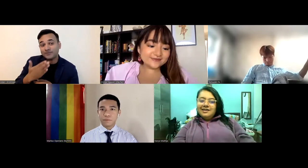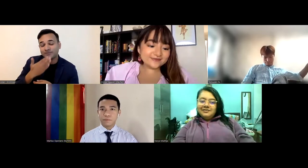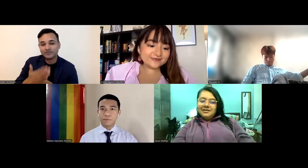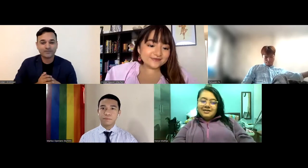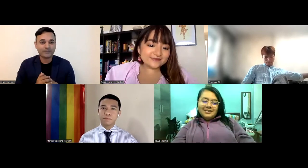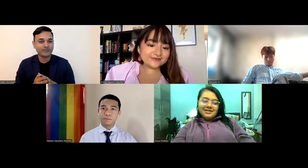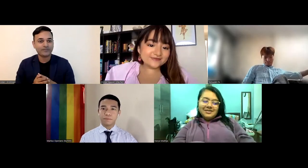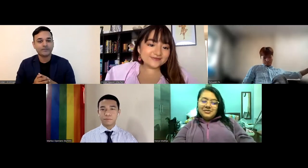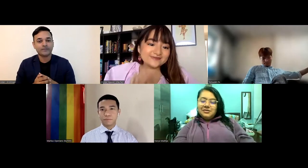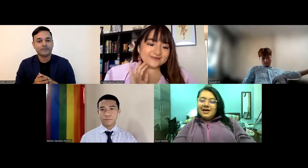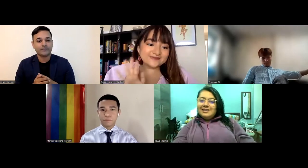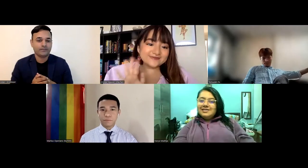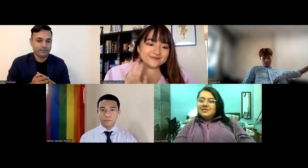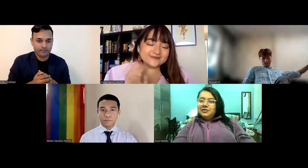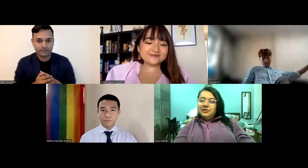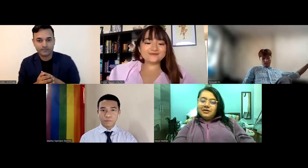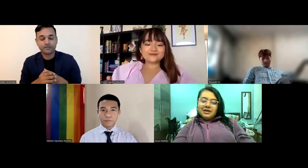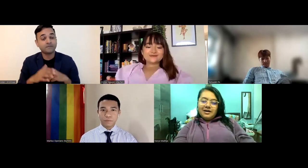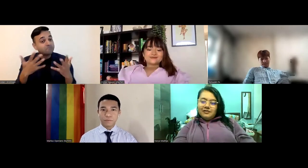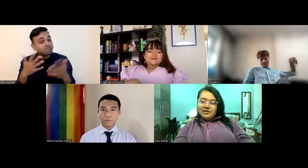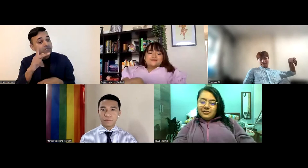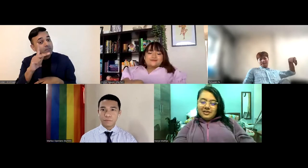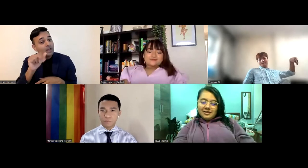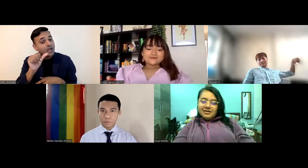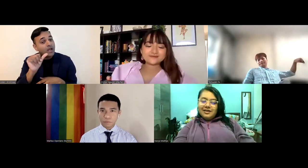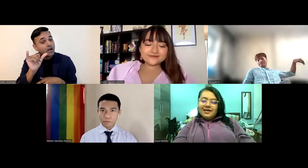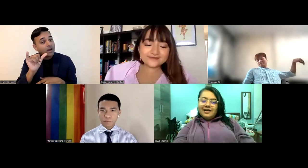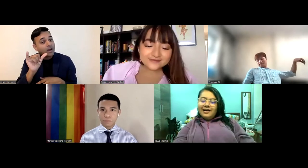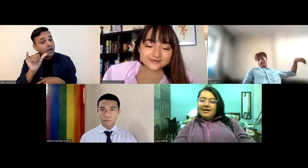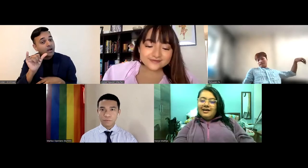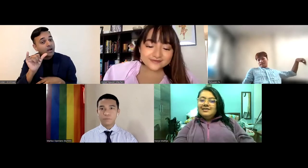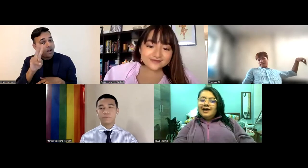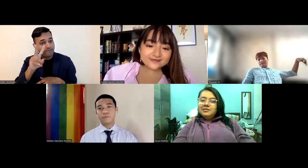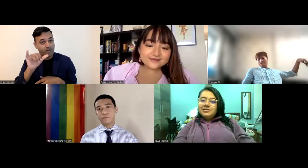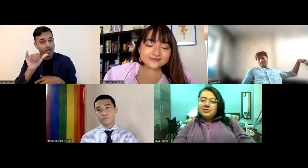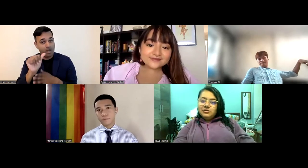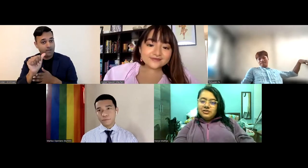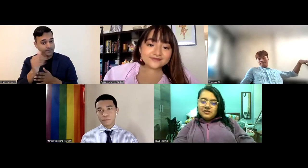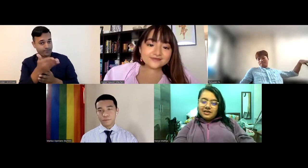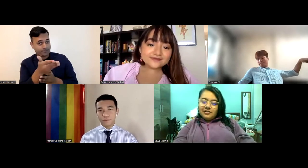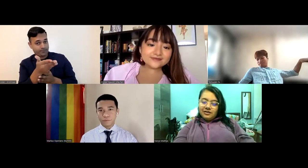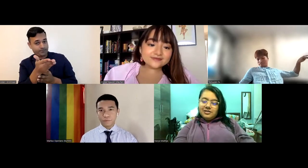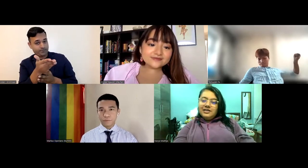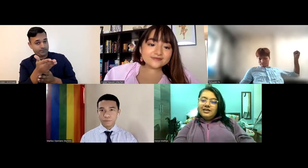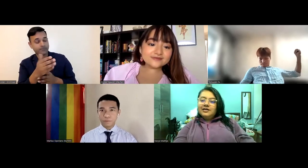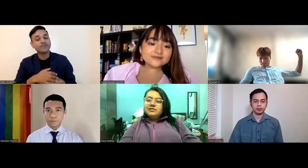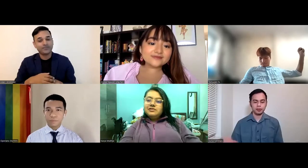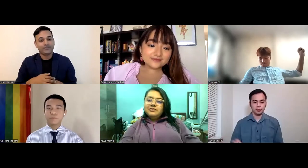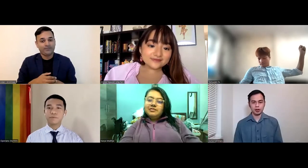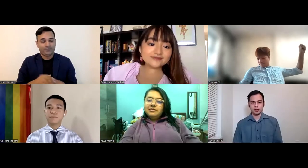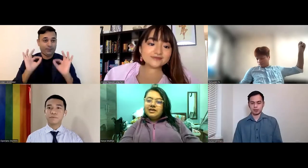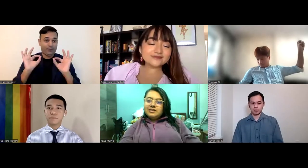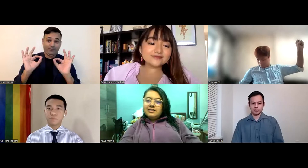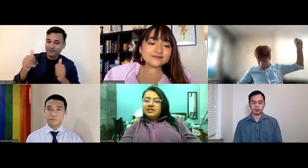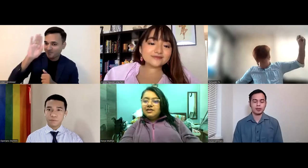Hi, everyone. So as you all know, I'm Kavya Mukhija, and I'm a student of psychology. I'm pursuing